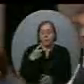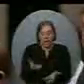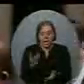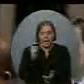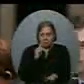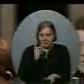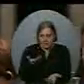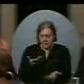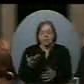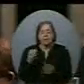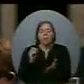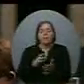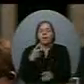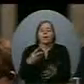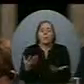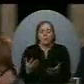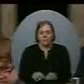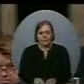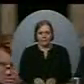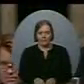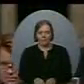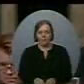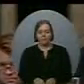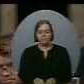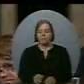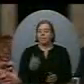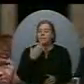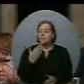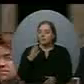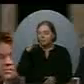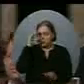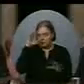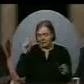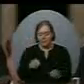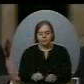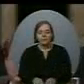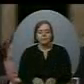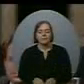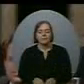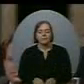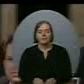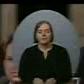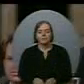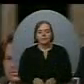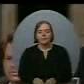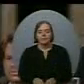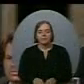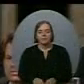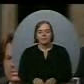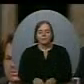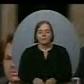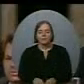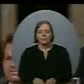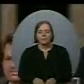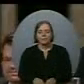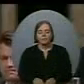Thank you very much, Mr. Speaker. The Muskega Dog Tribal Council invoked a declaration of emergency on